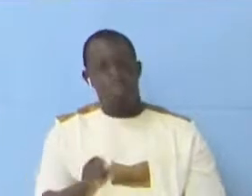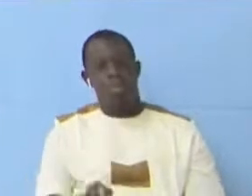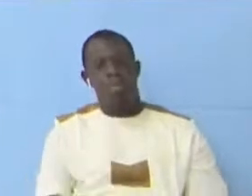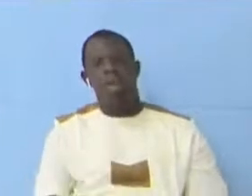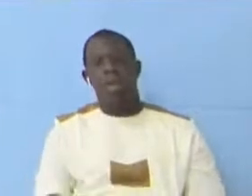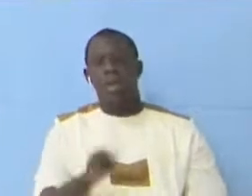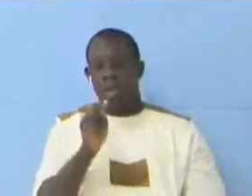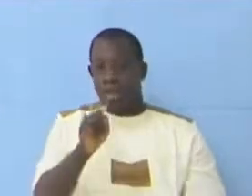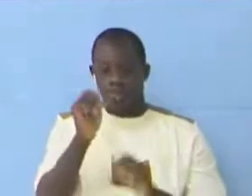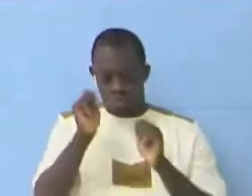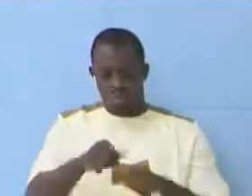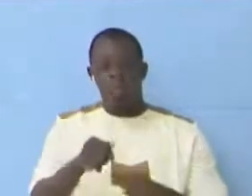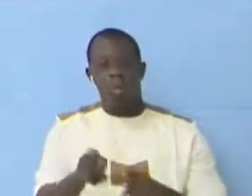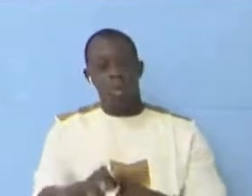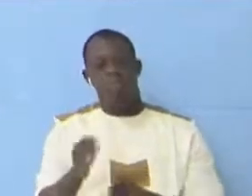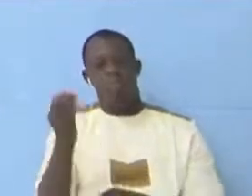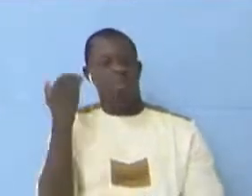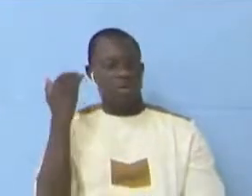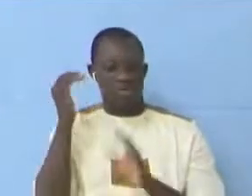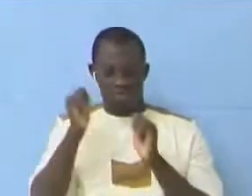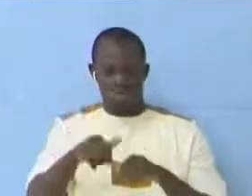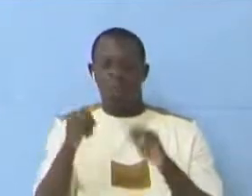That this will come to pass.